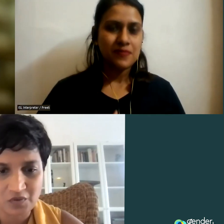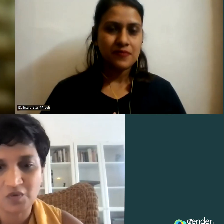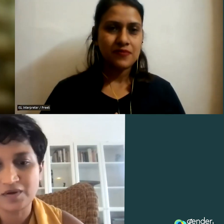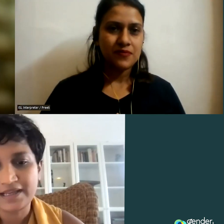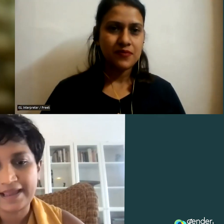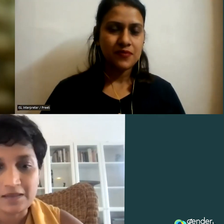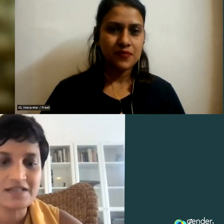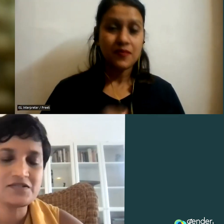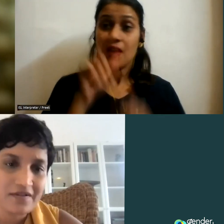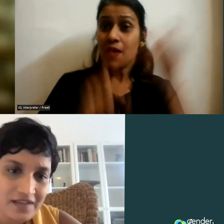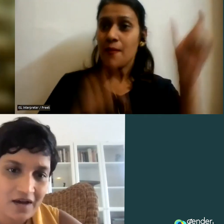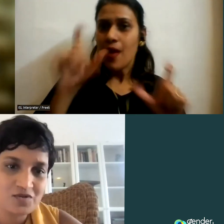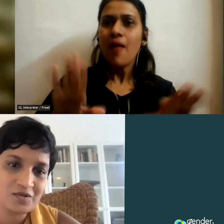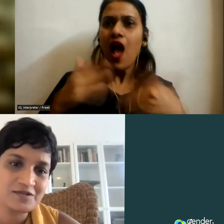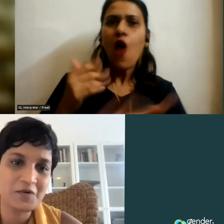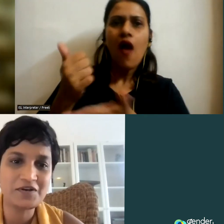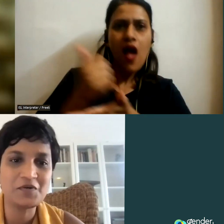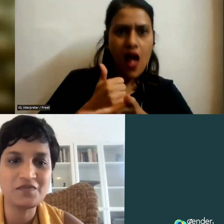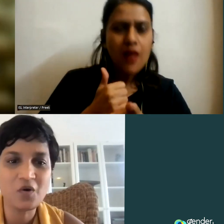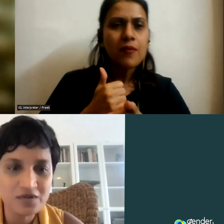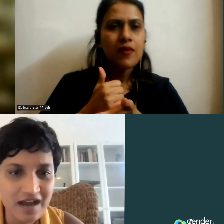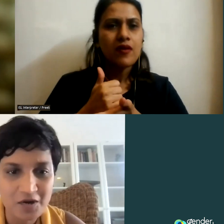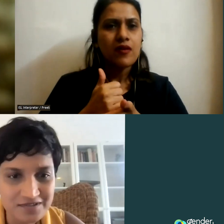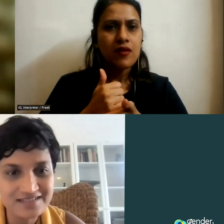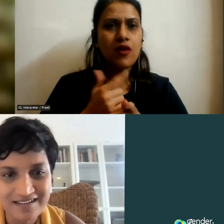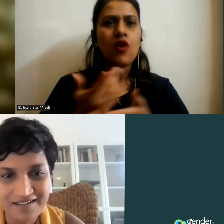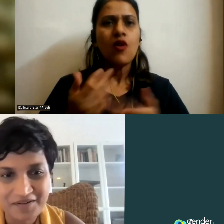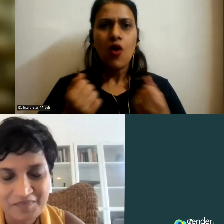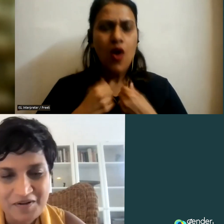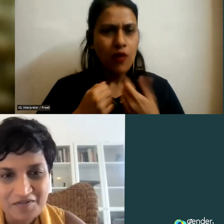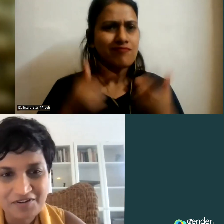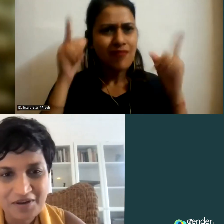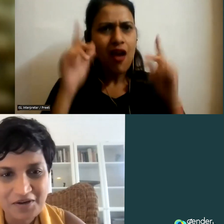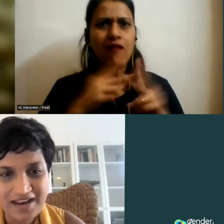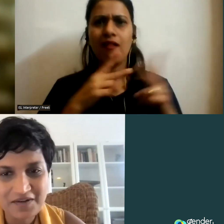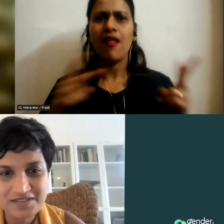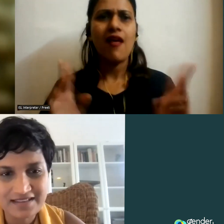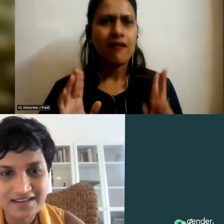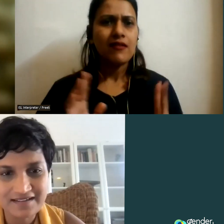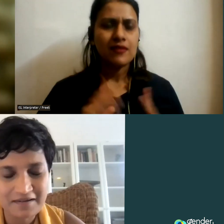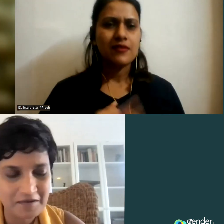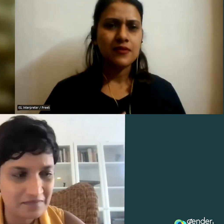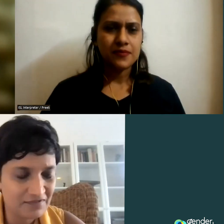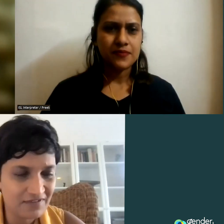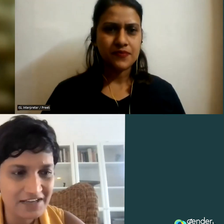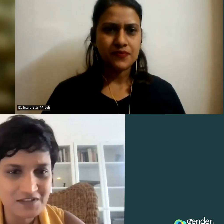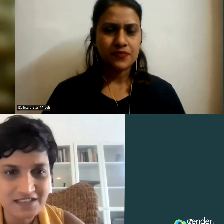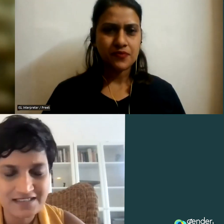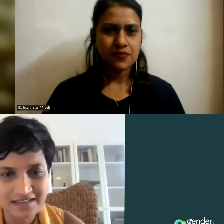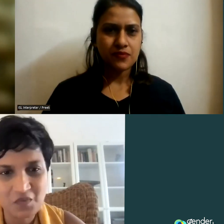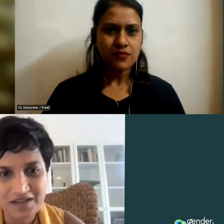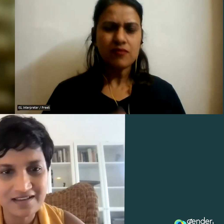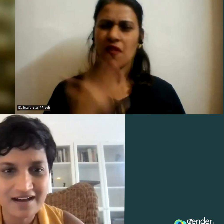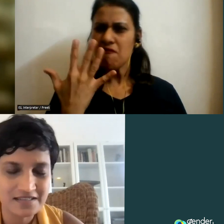people who helped us run the household, or, we owned cows. I know, and I was, I think, 5 or